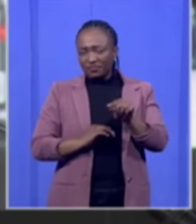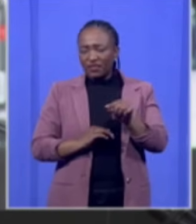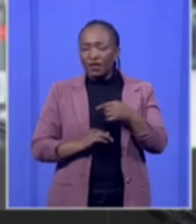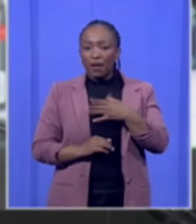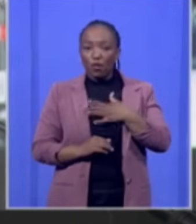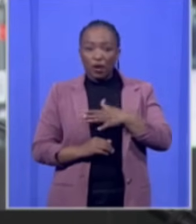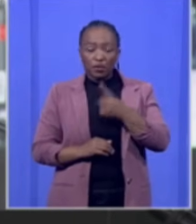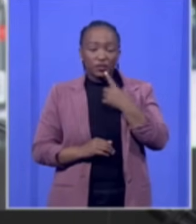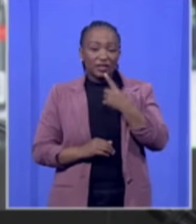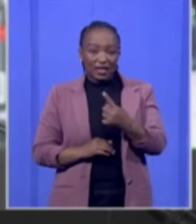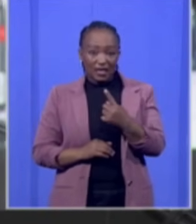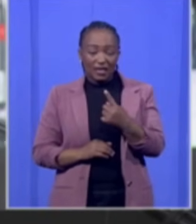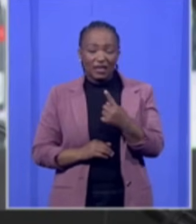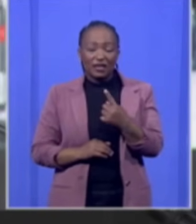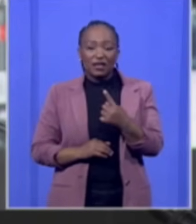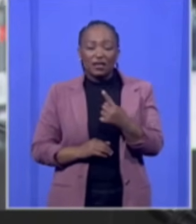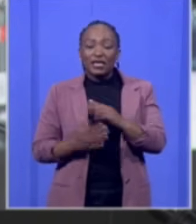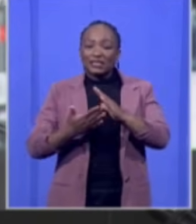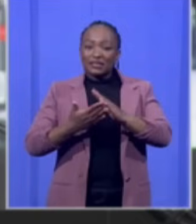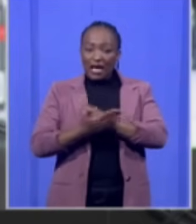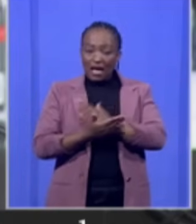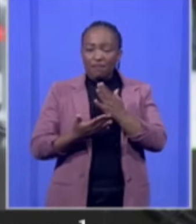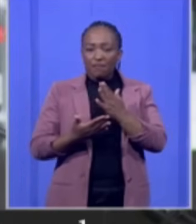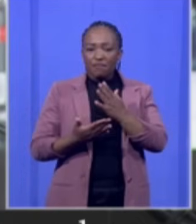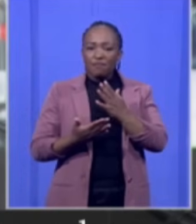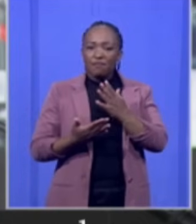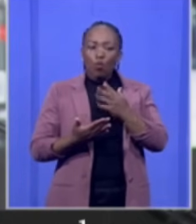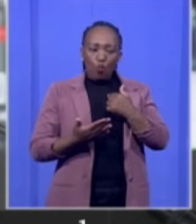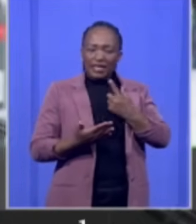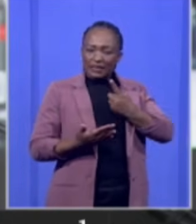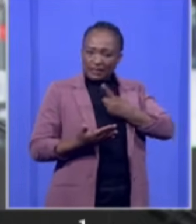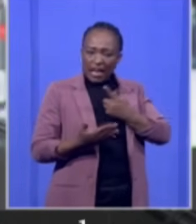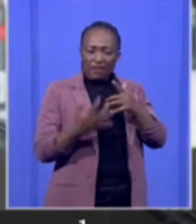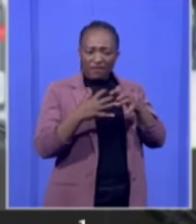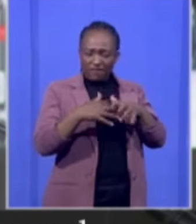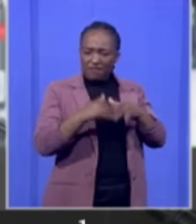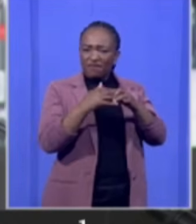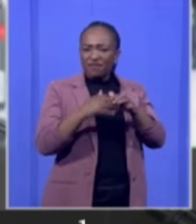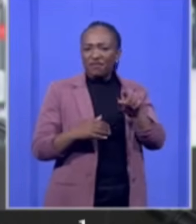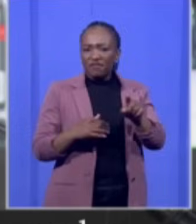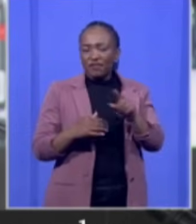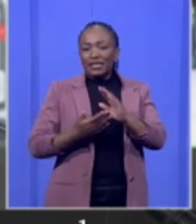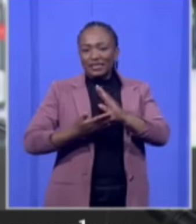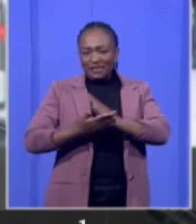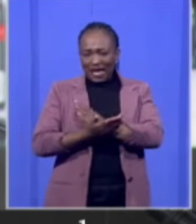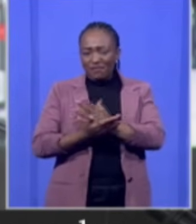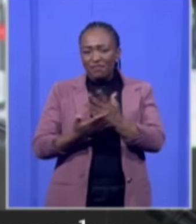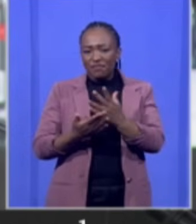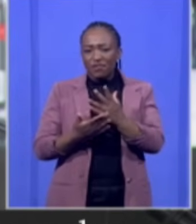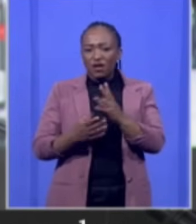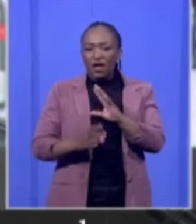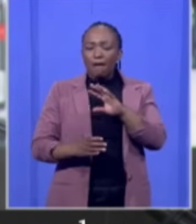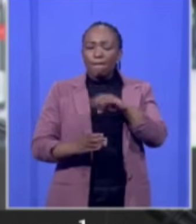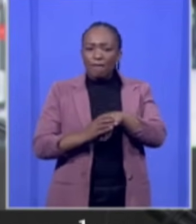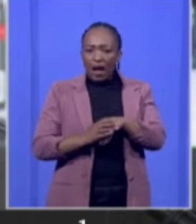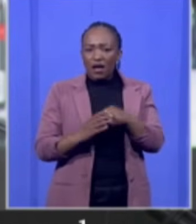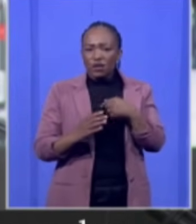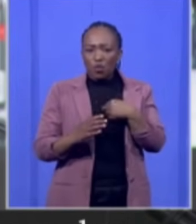say some are self-created. Some are part of what we have abdicated